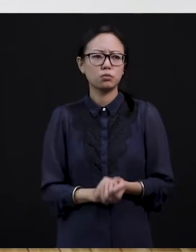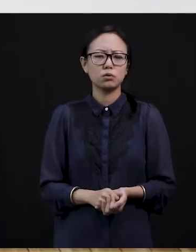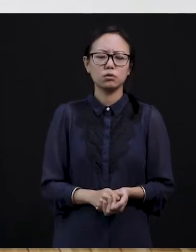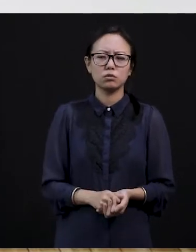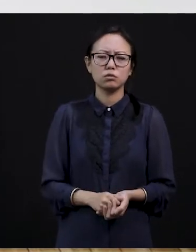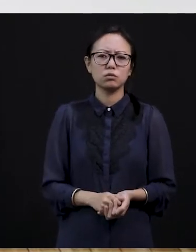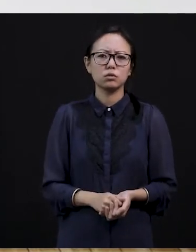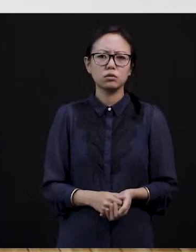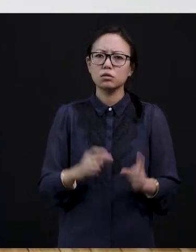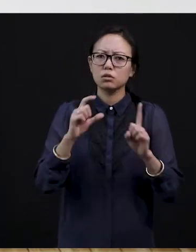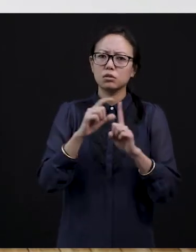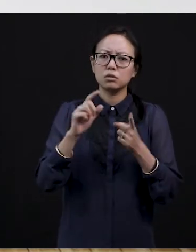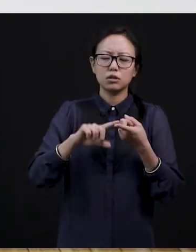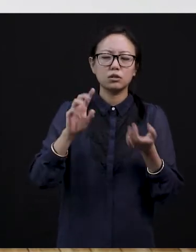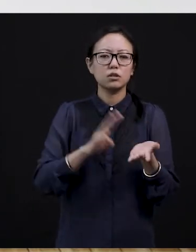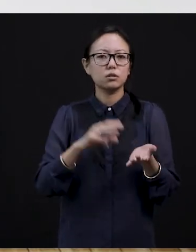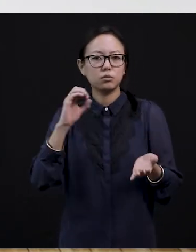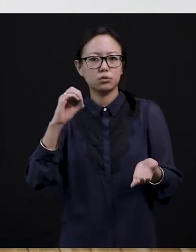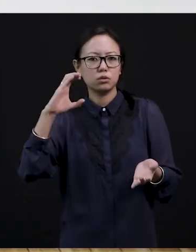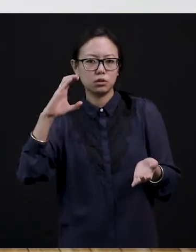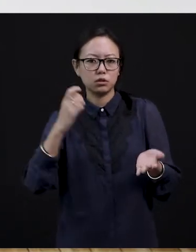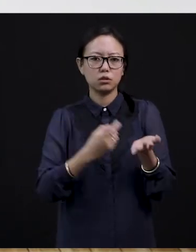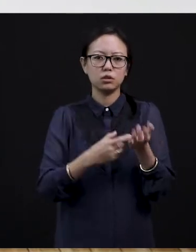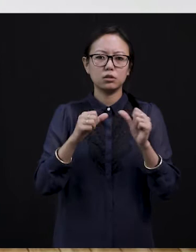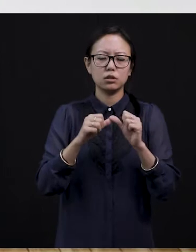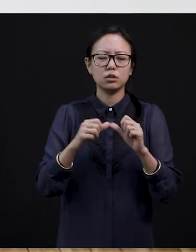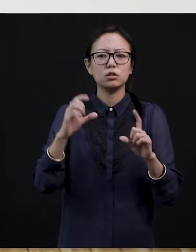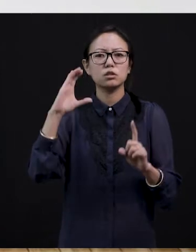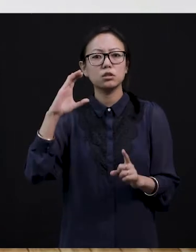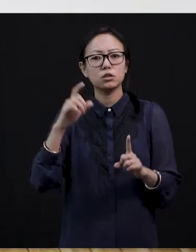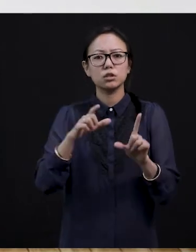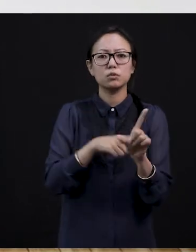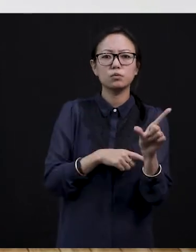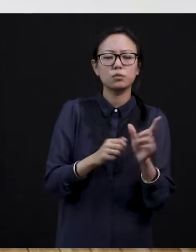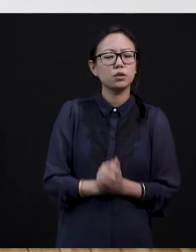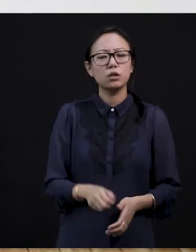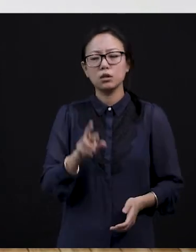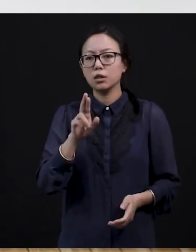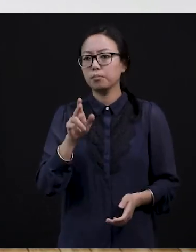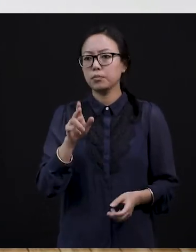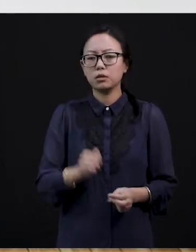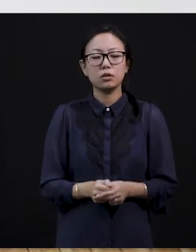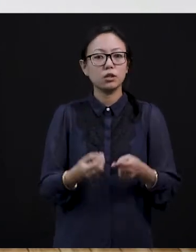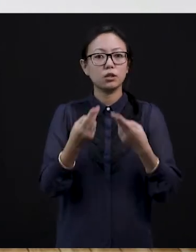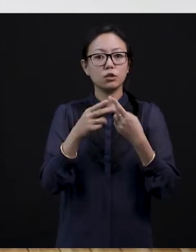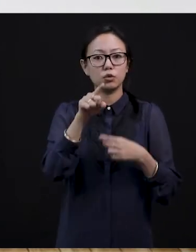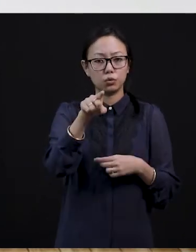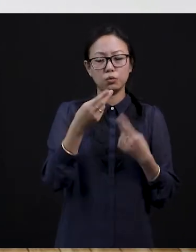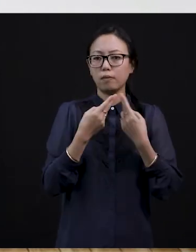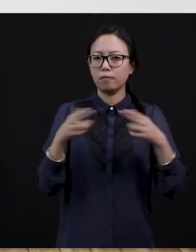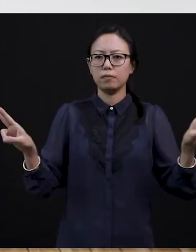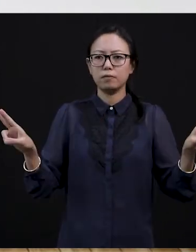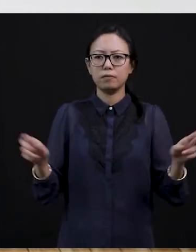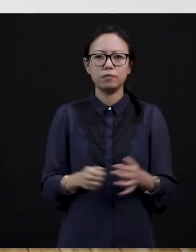speaking, democracy is where you are free. You are free to share your thoughts, you're free